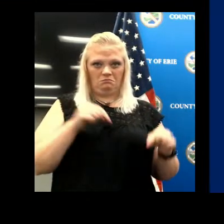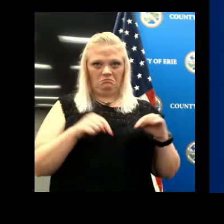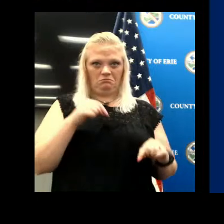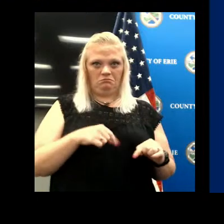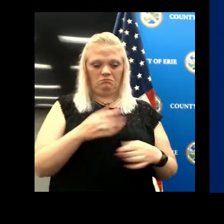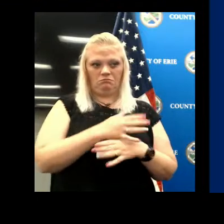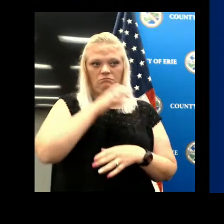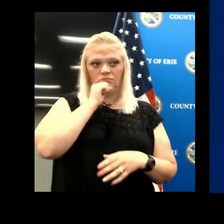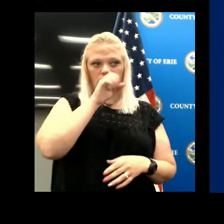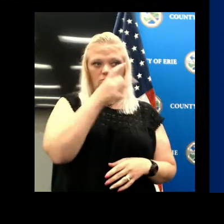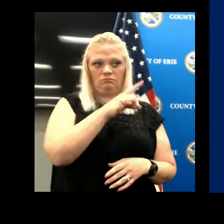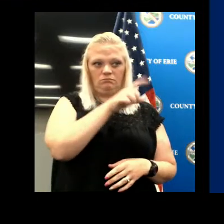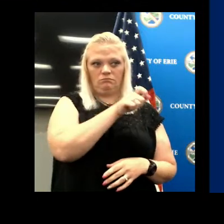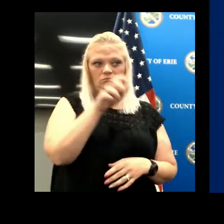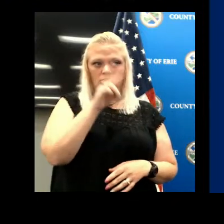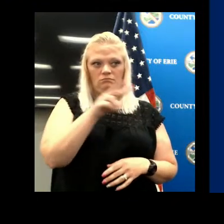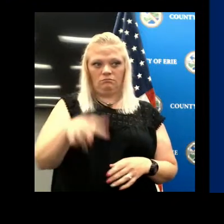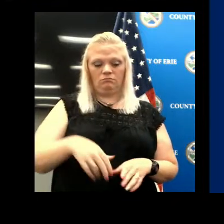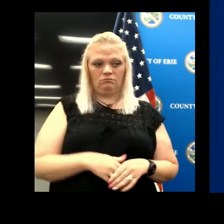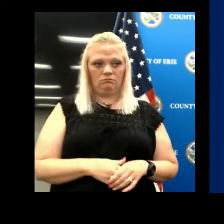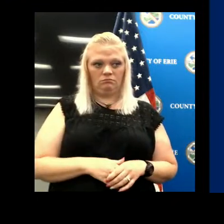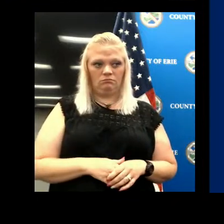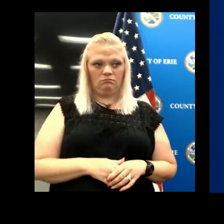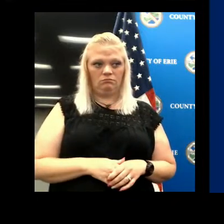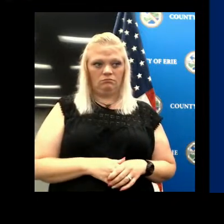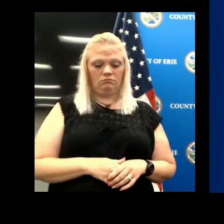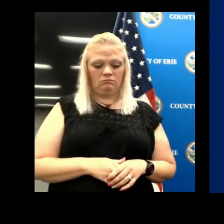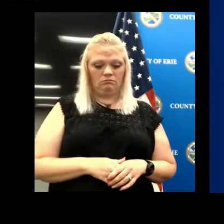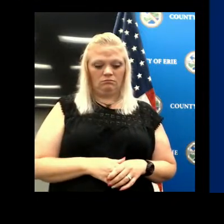between the ages of 18 and 22, of the